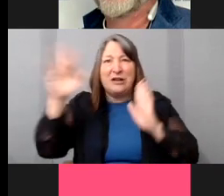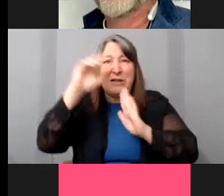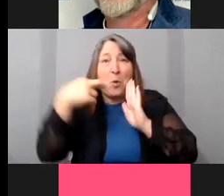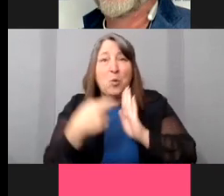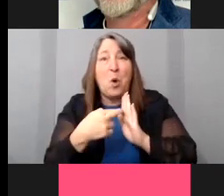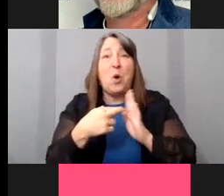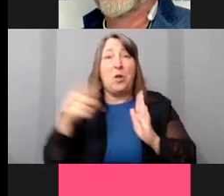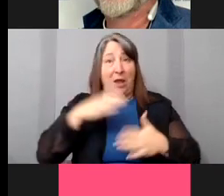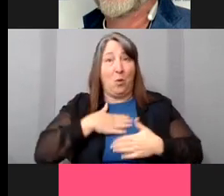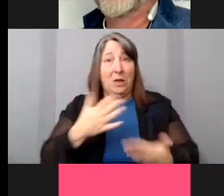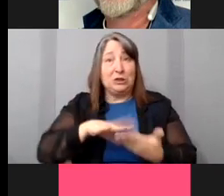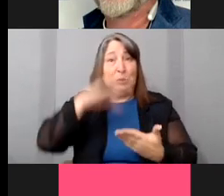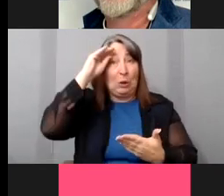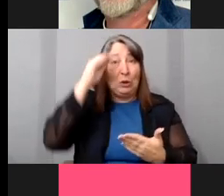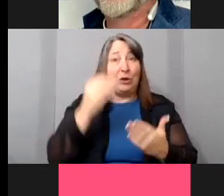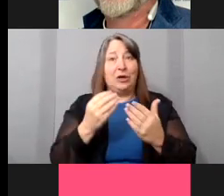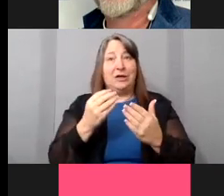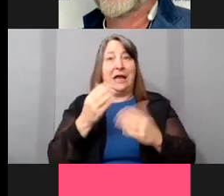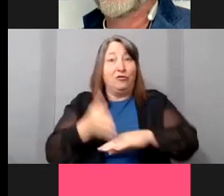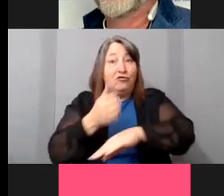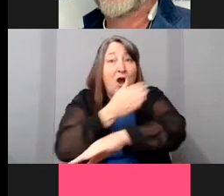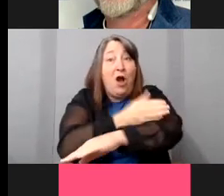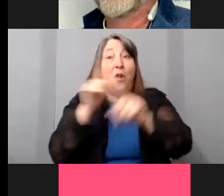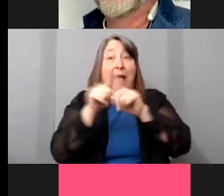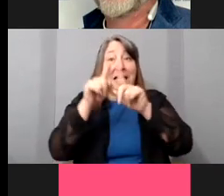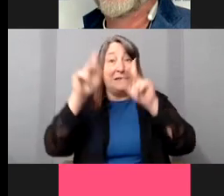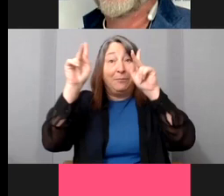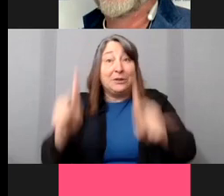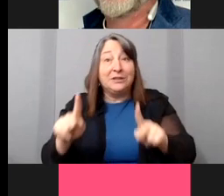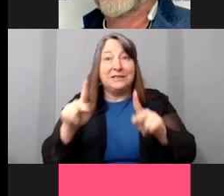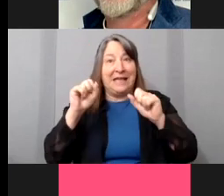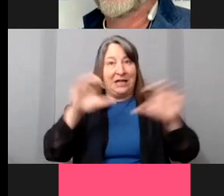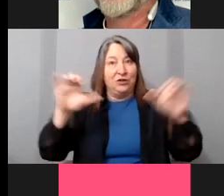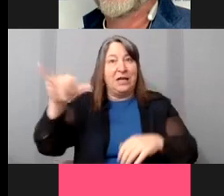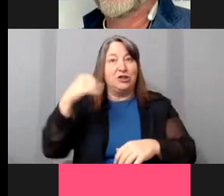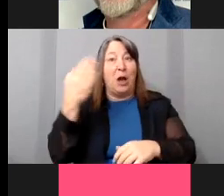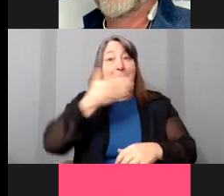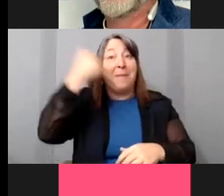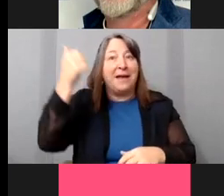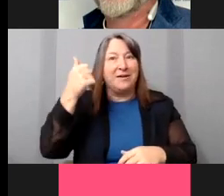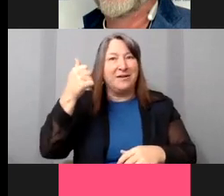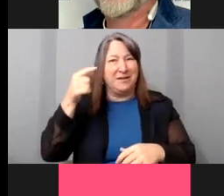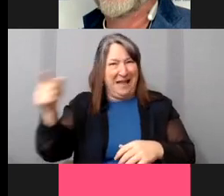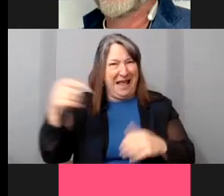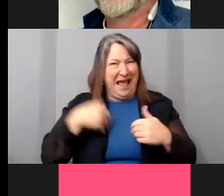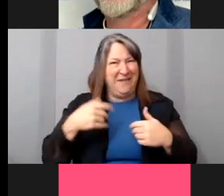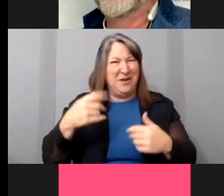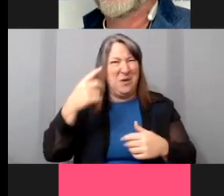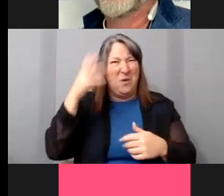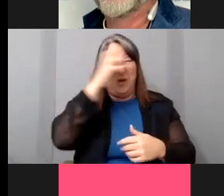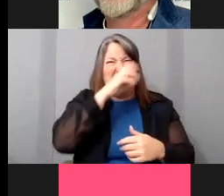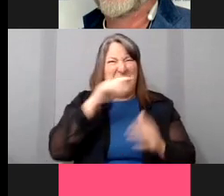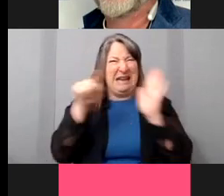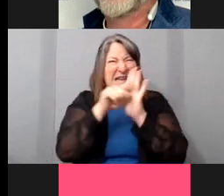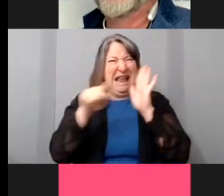to learn and grow as individuals so they can do that job better? Are they bringing weird and negative biases? There is